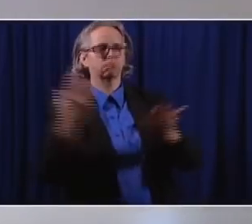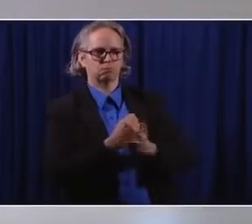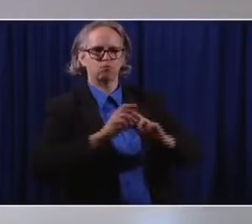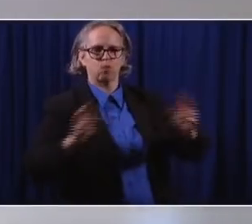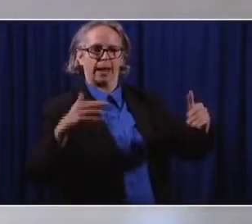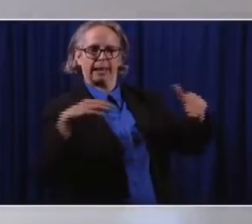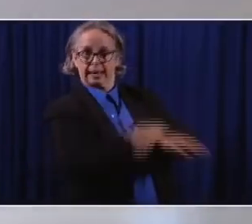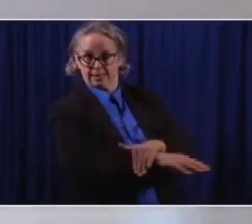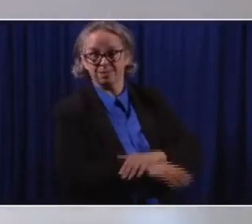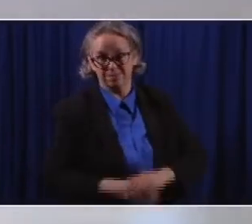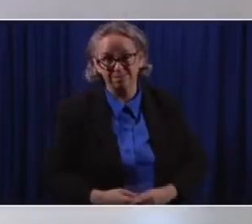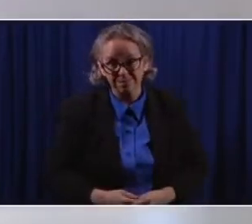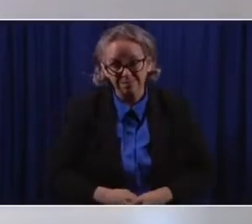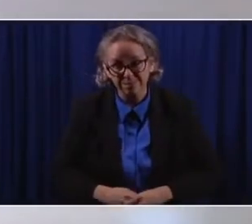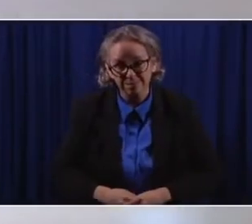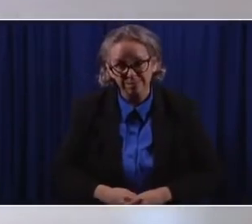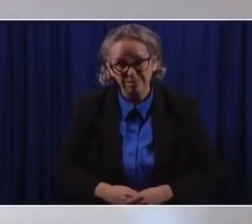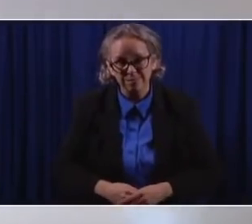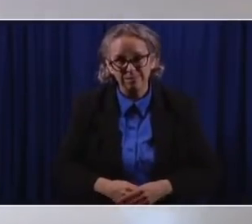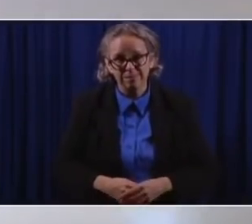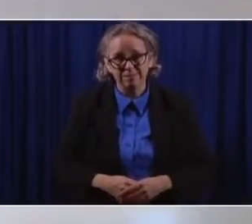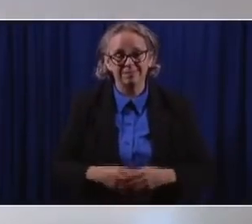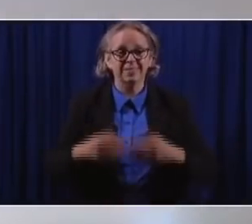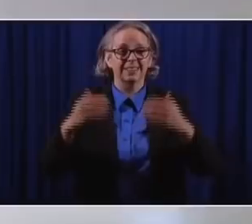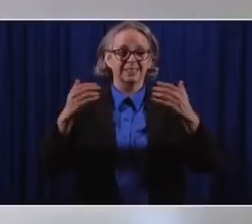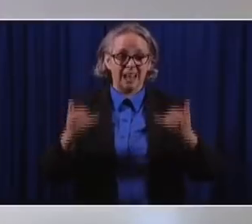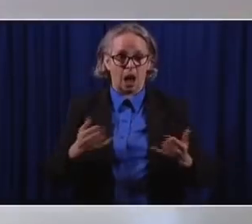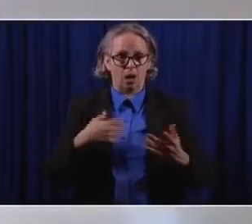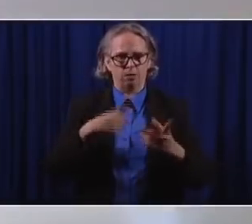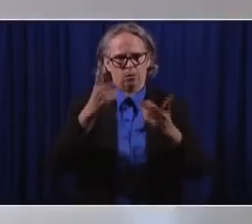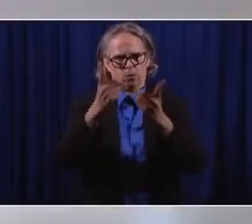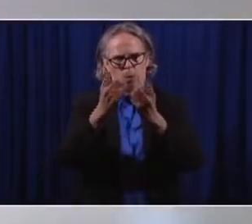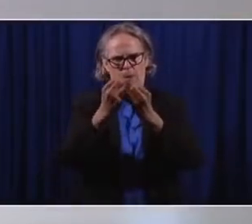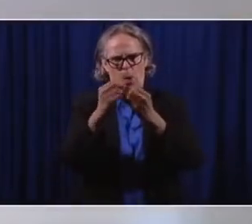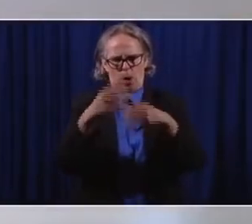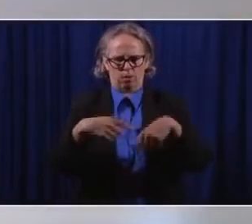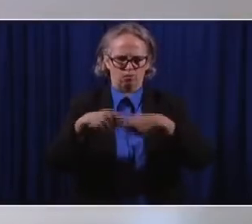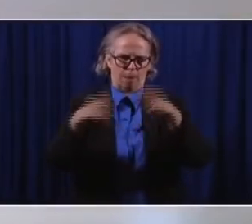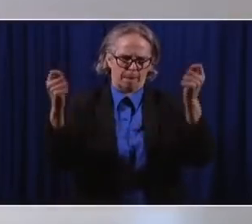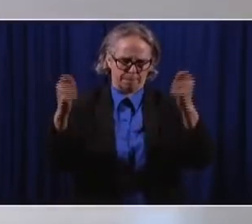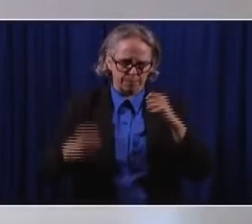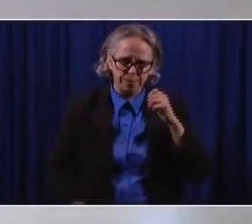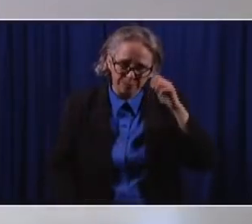want to close, Governor, but I want to close by restating what we've already